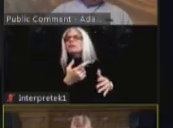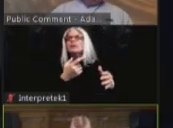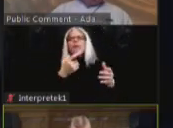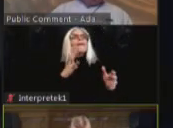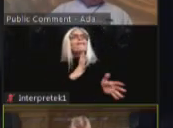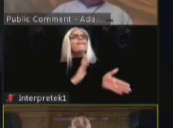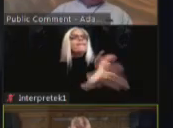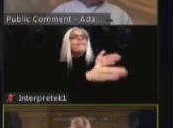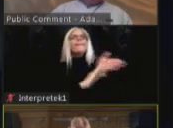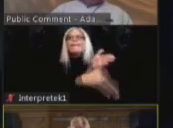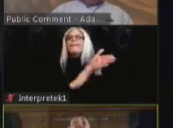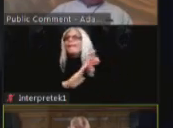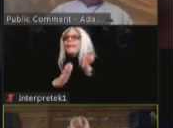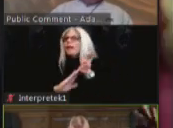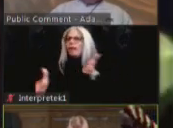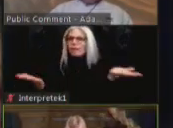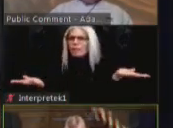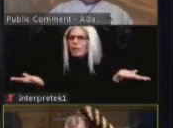we're going to act in that?